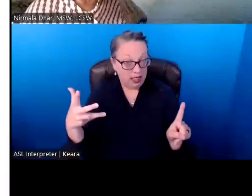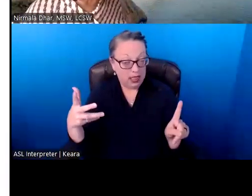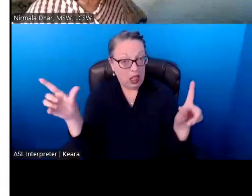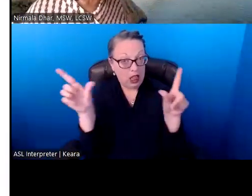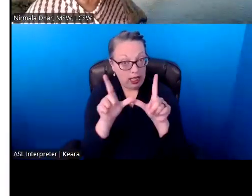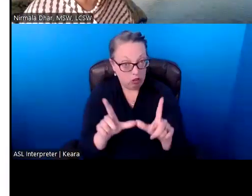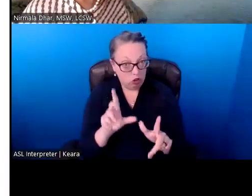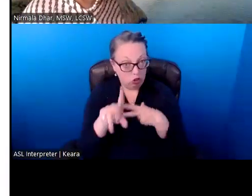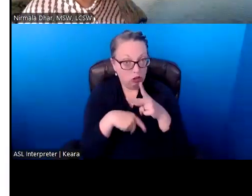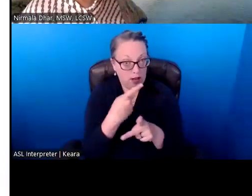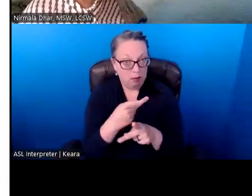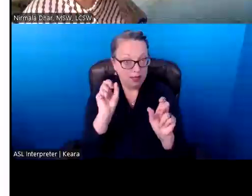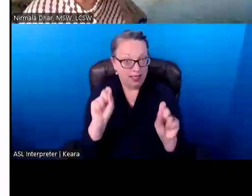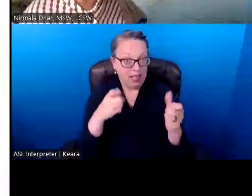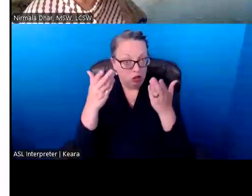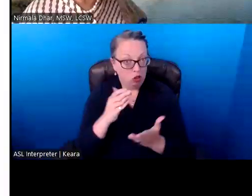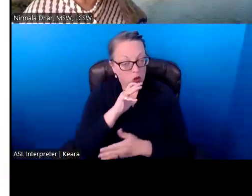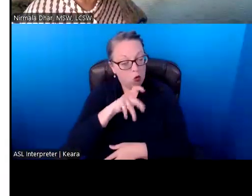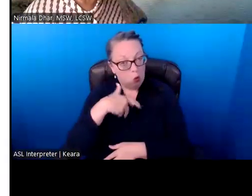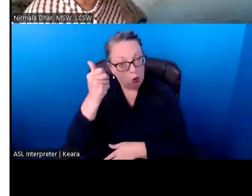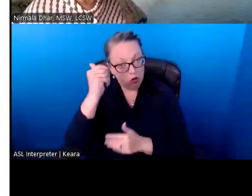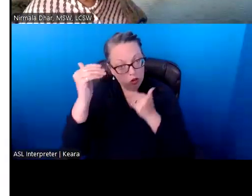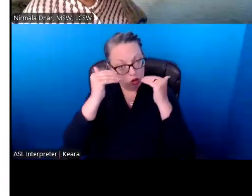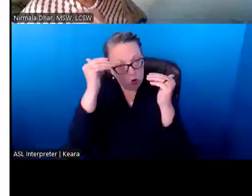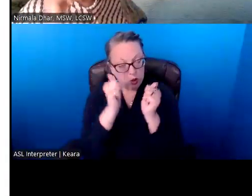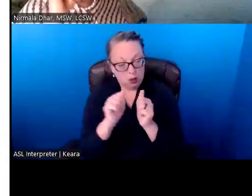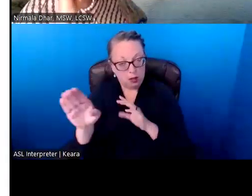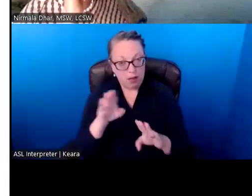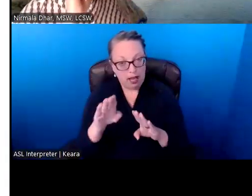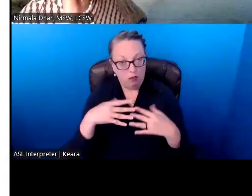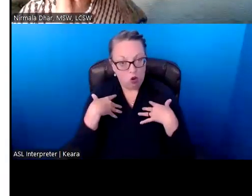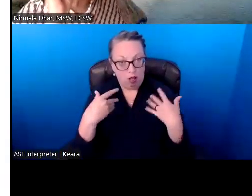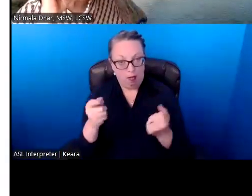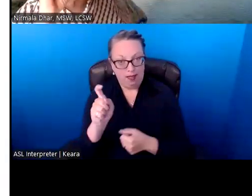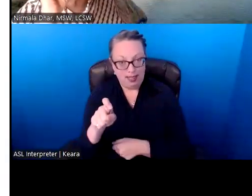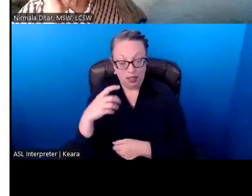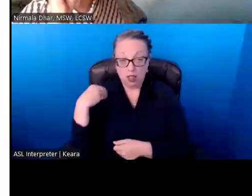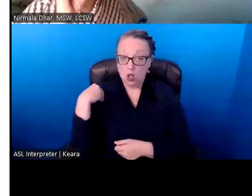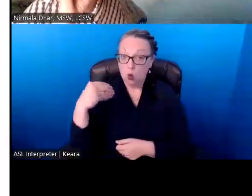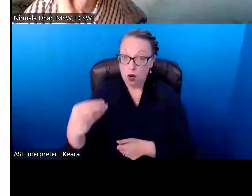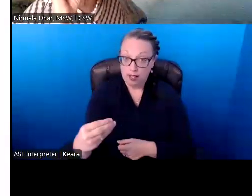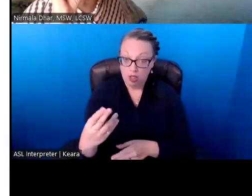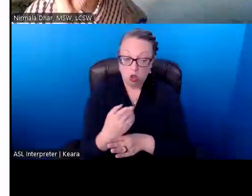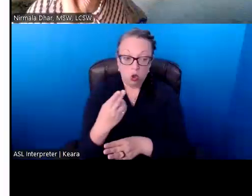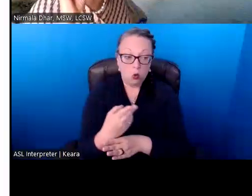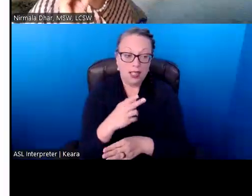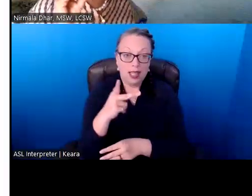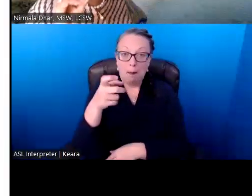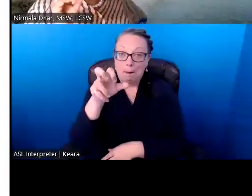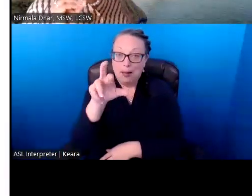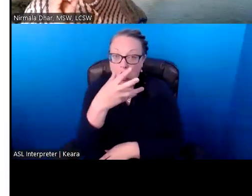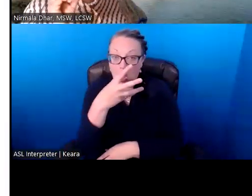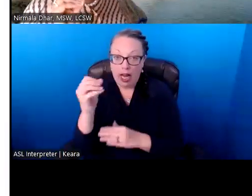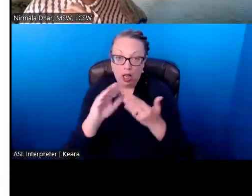licensure types that can serve older adults with behavioral health needs. In Oregon, tapping into the peer and community